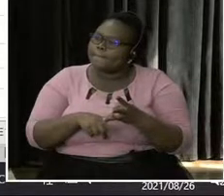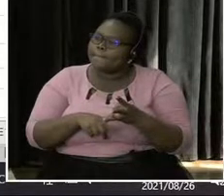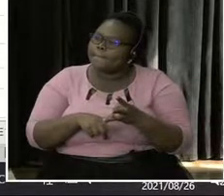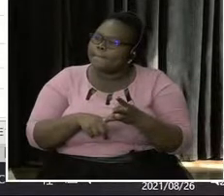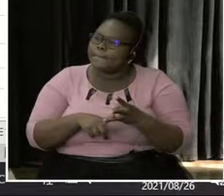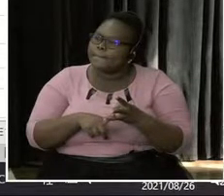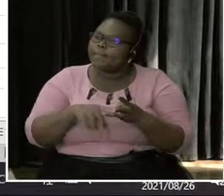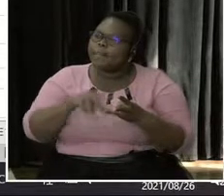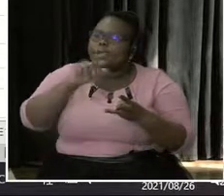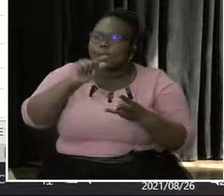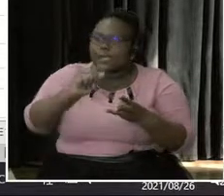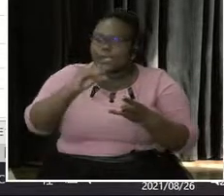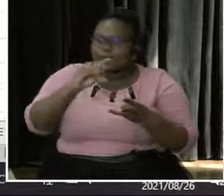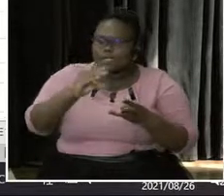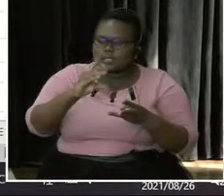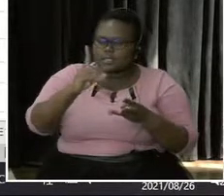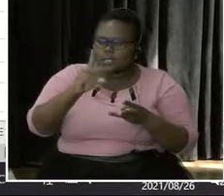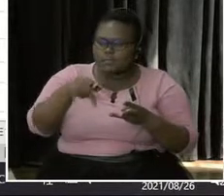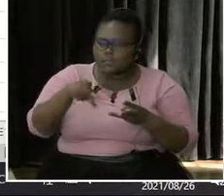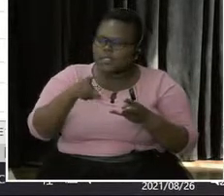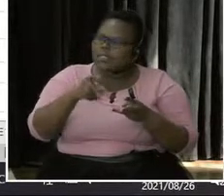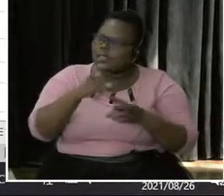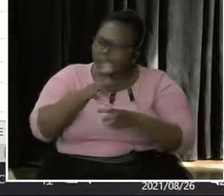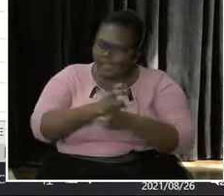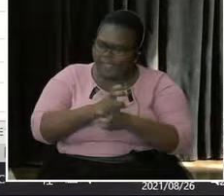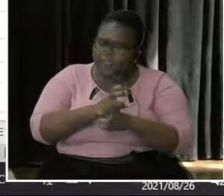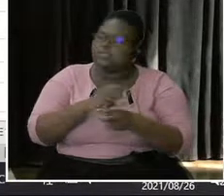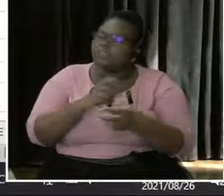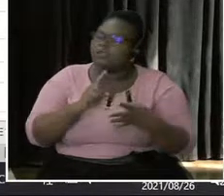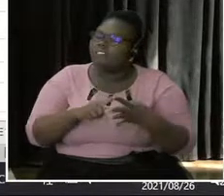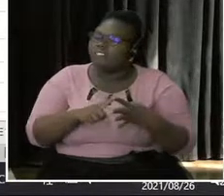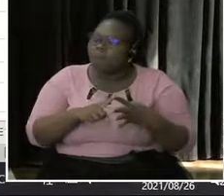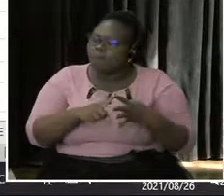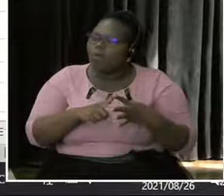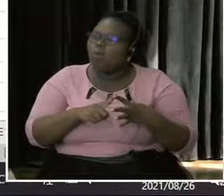The ACDP is against. The ACDP is against.